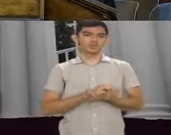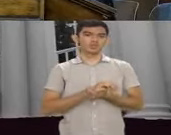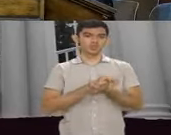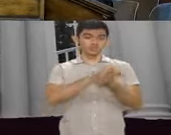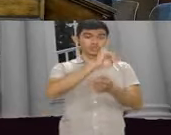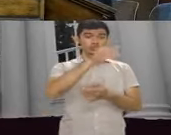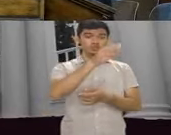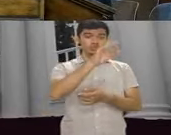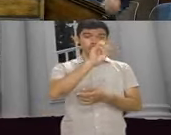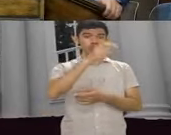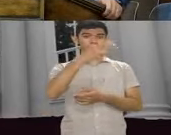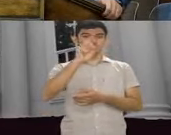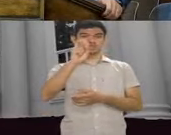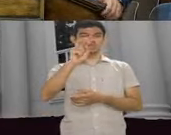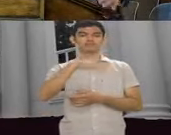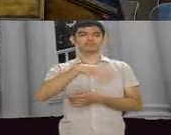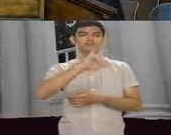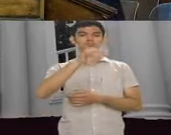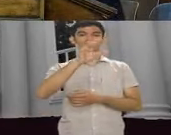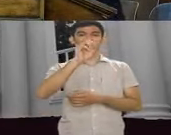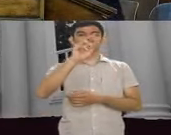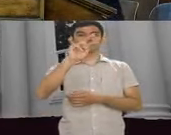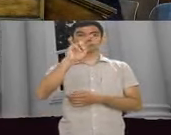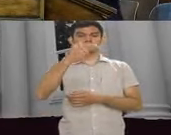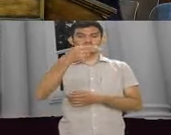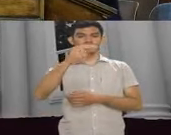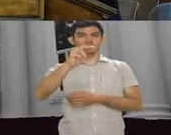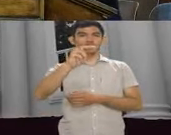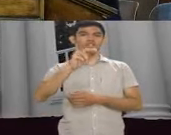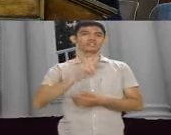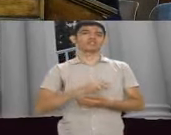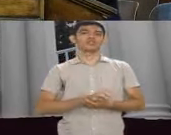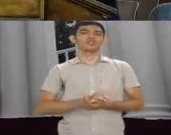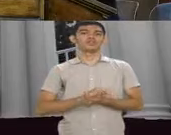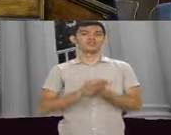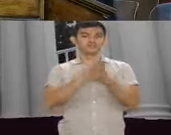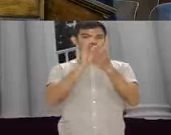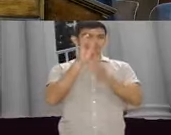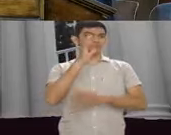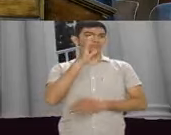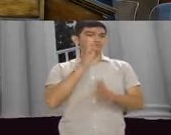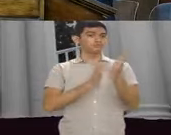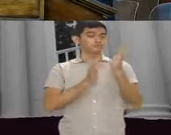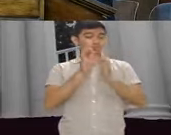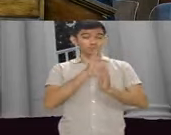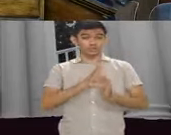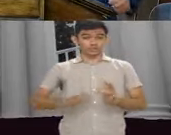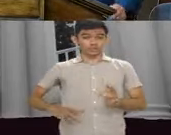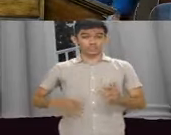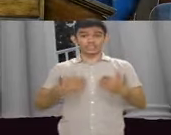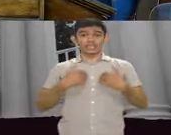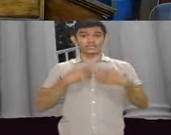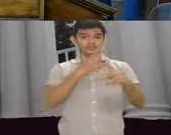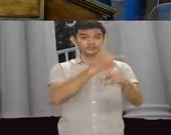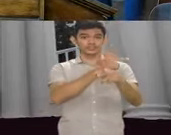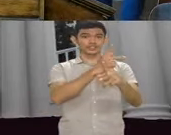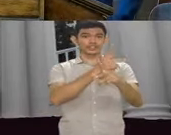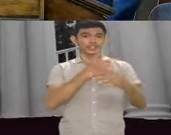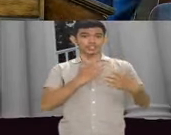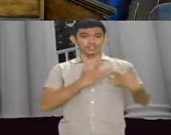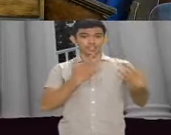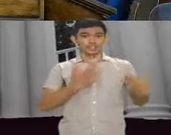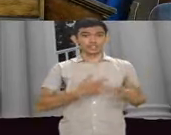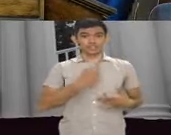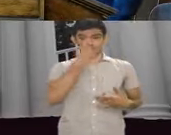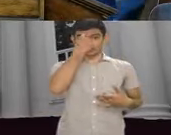Ikaw na'y bahala ni Mary. So wala na, Jesus had a caring heart for Mary.